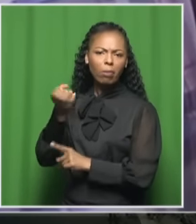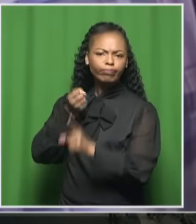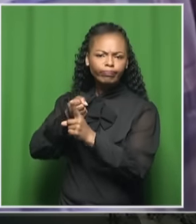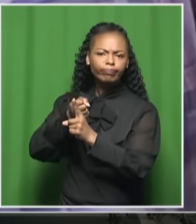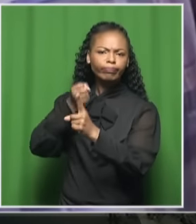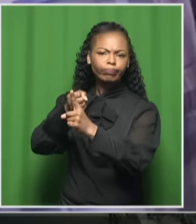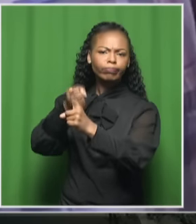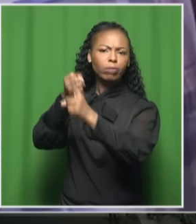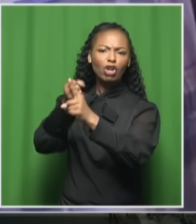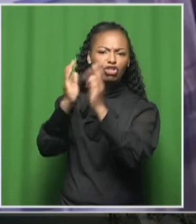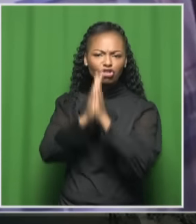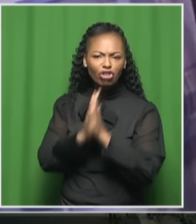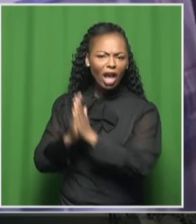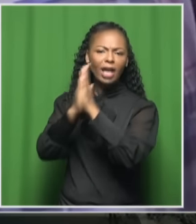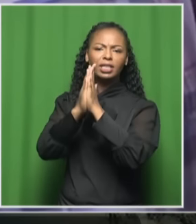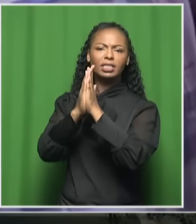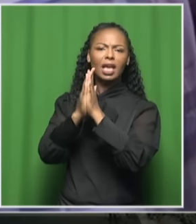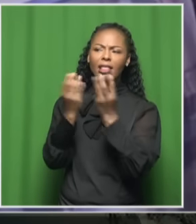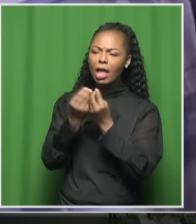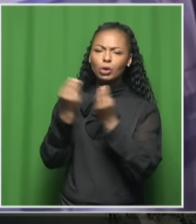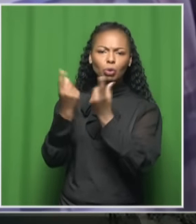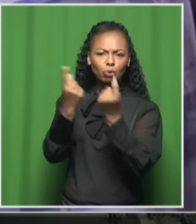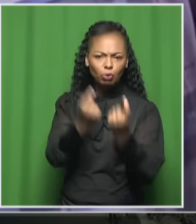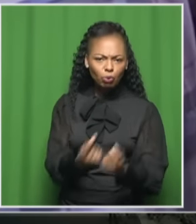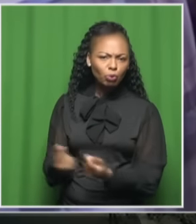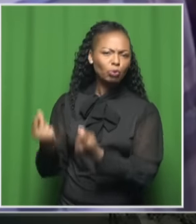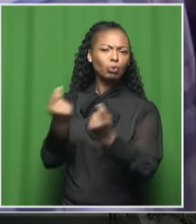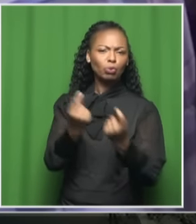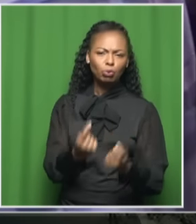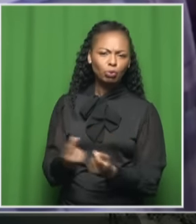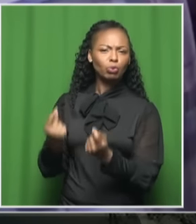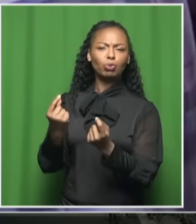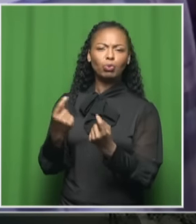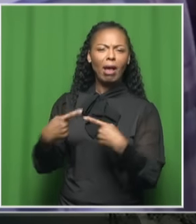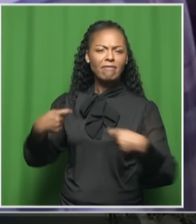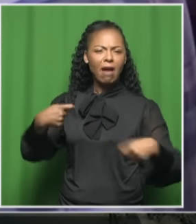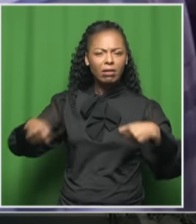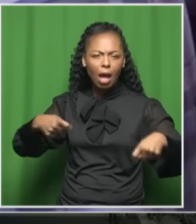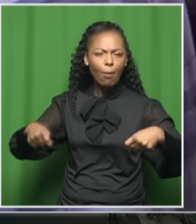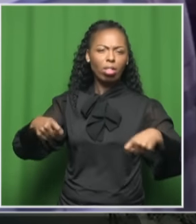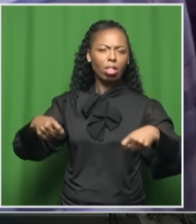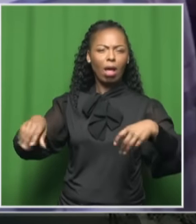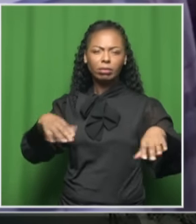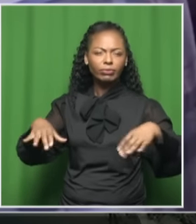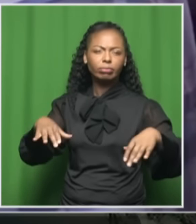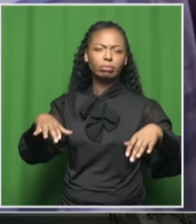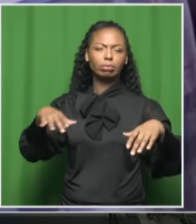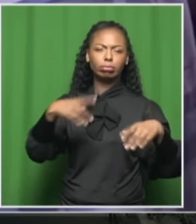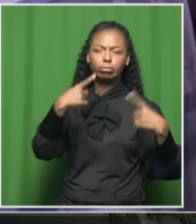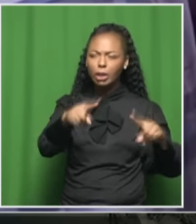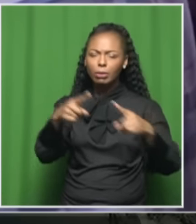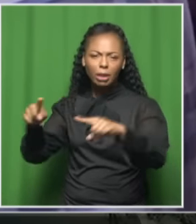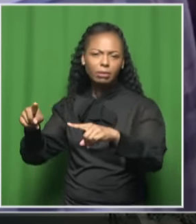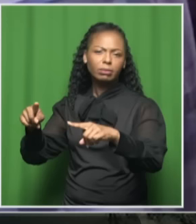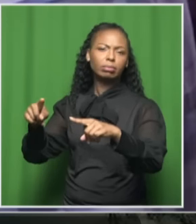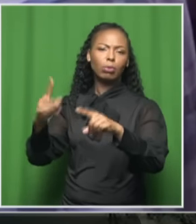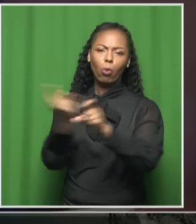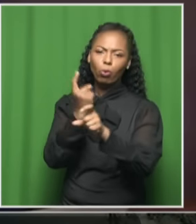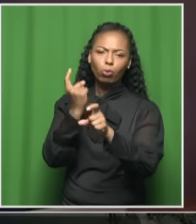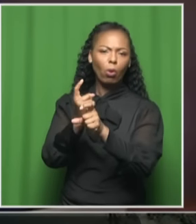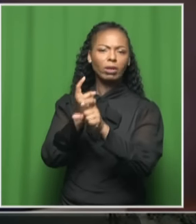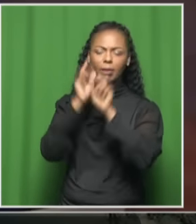in the church and doing things. He was obviously still very, very involved in it, but he wasn't necessarily praising and